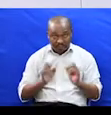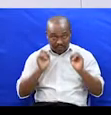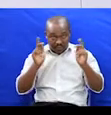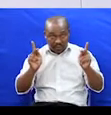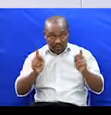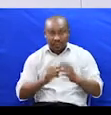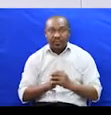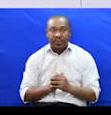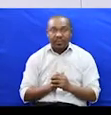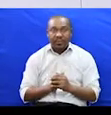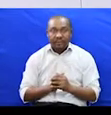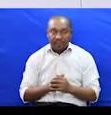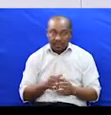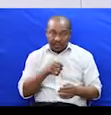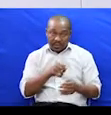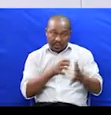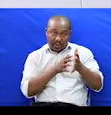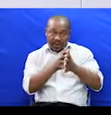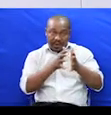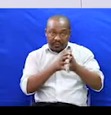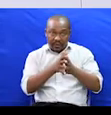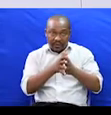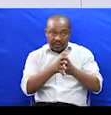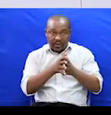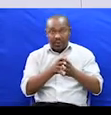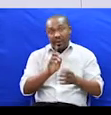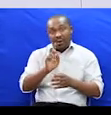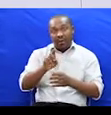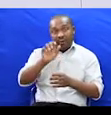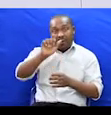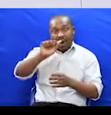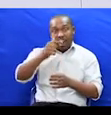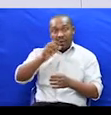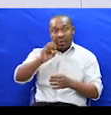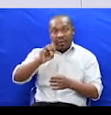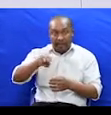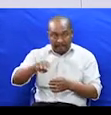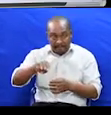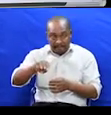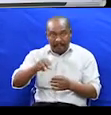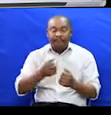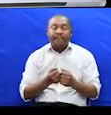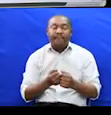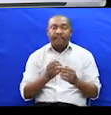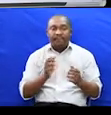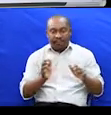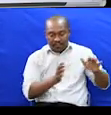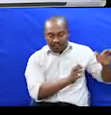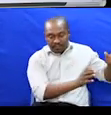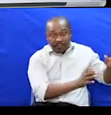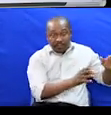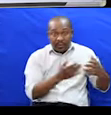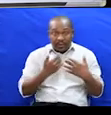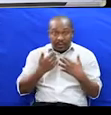Okay, this is the definition of atom. So now let us proceed with